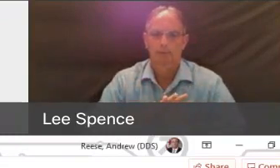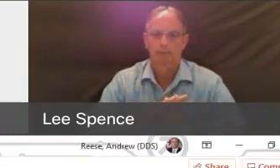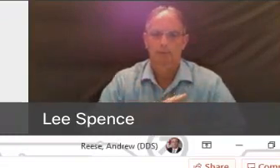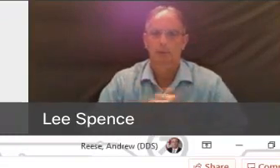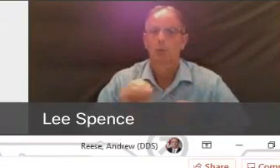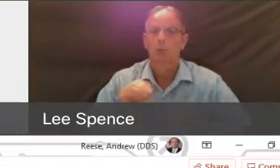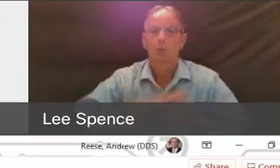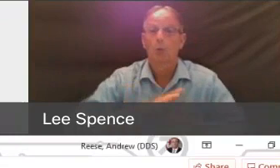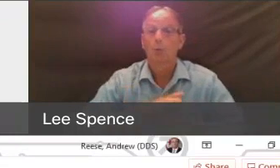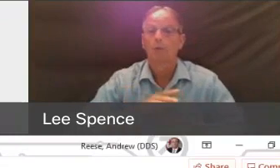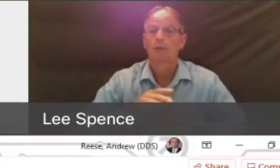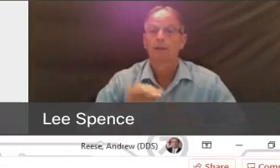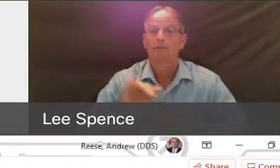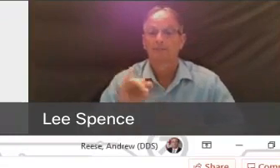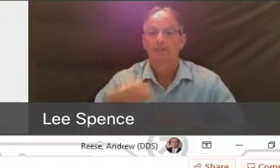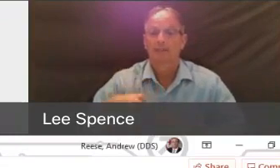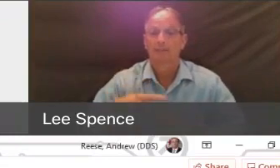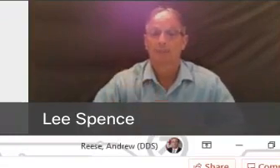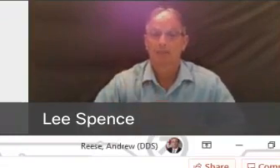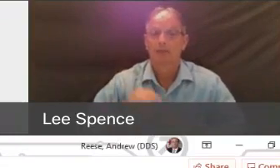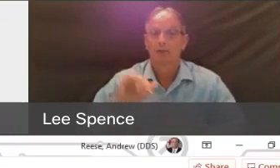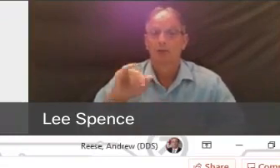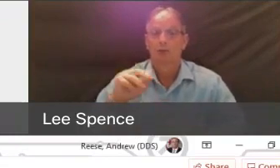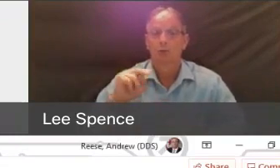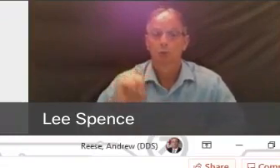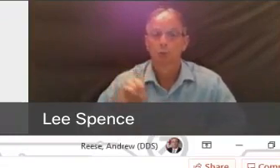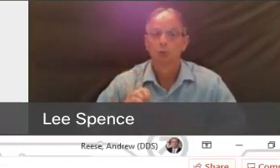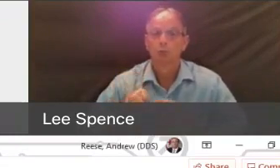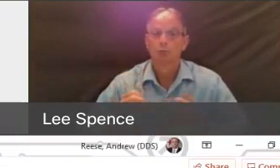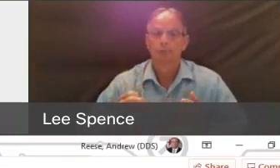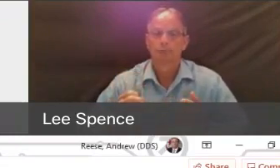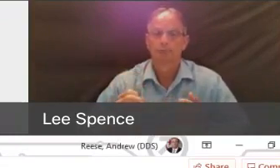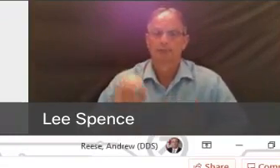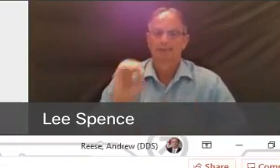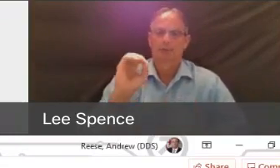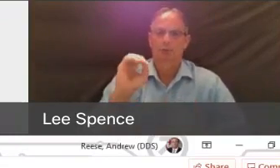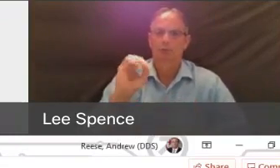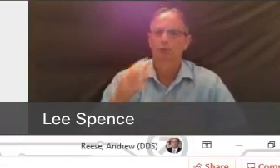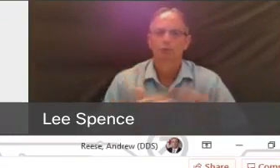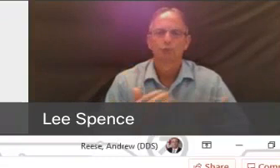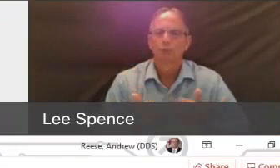infections reported this month, and so in the month of June in all placement types, of course, it's 0.